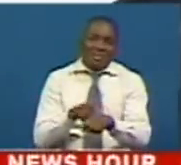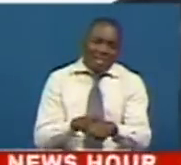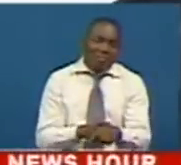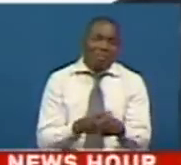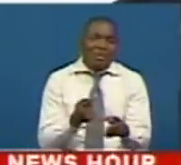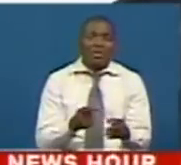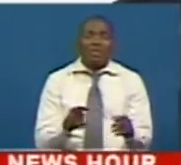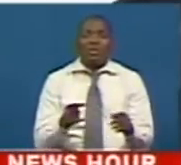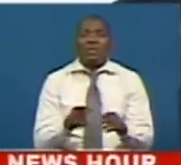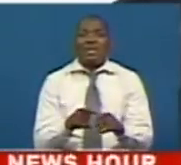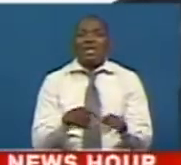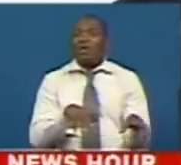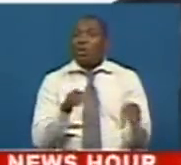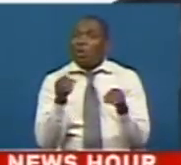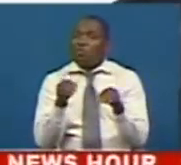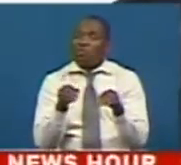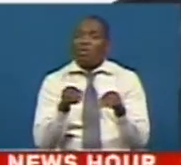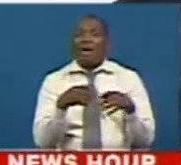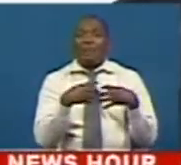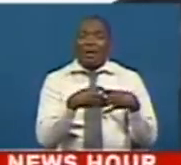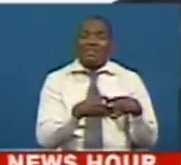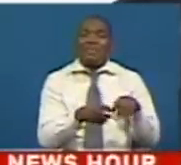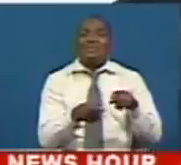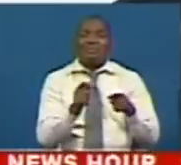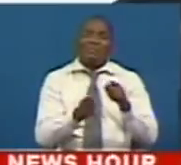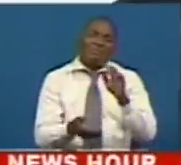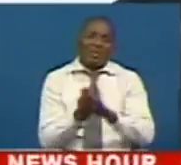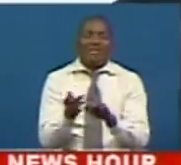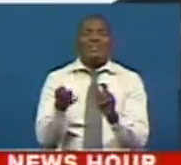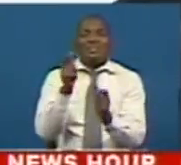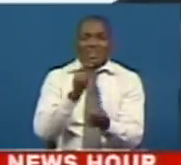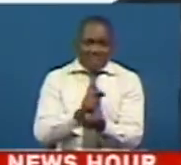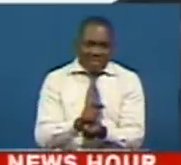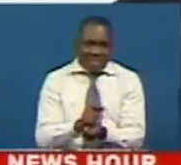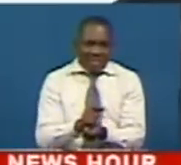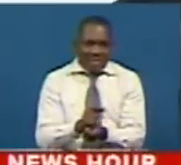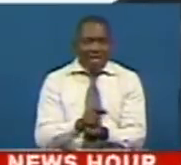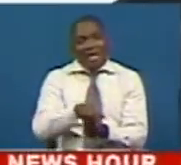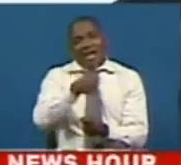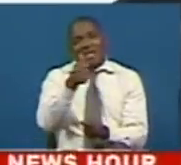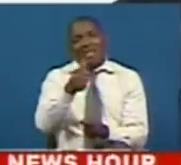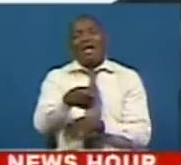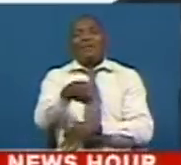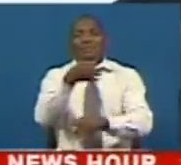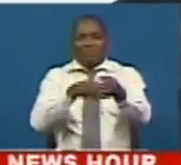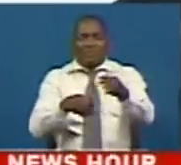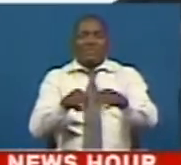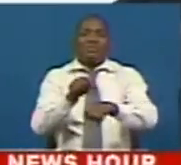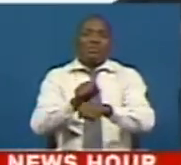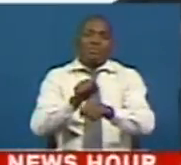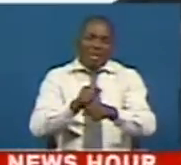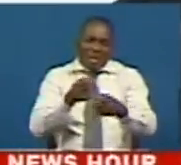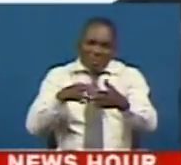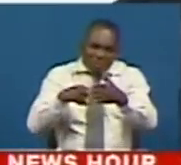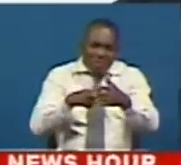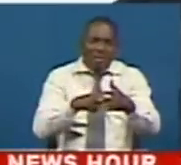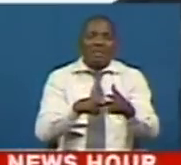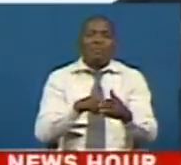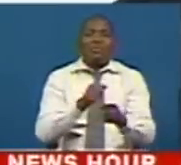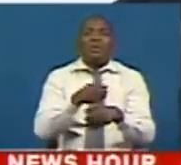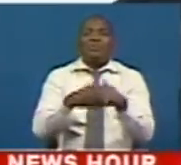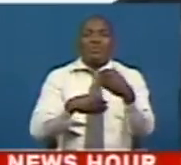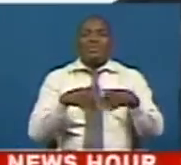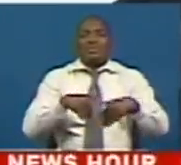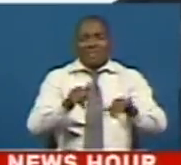any shutdowns in any of the other plants, we've been called in to make good whatever is